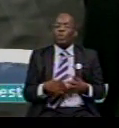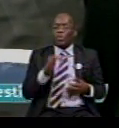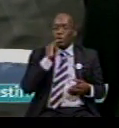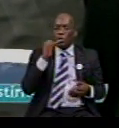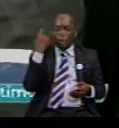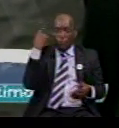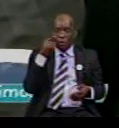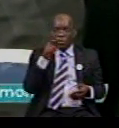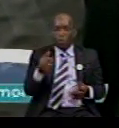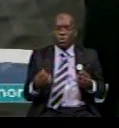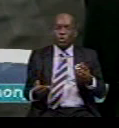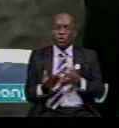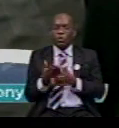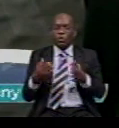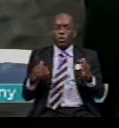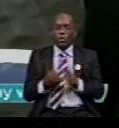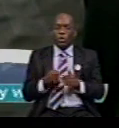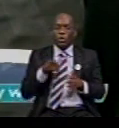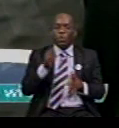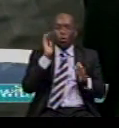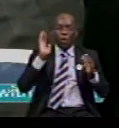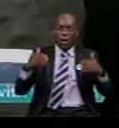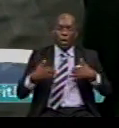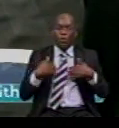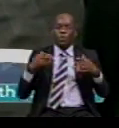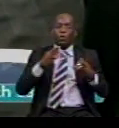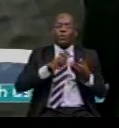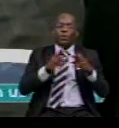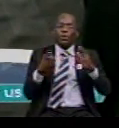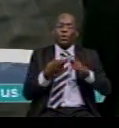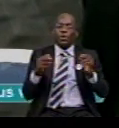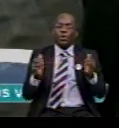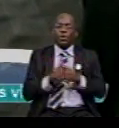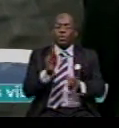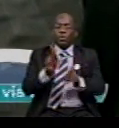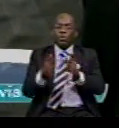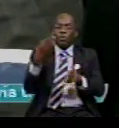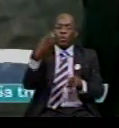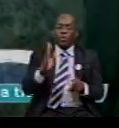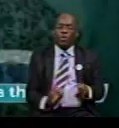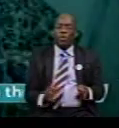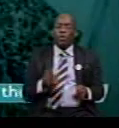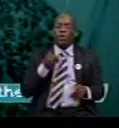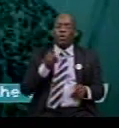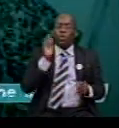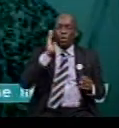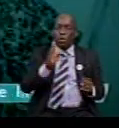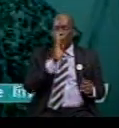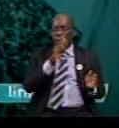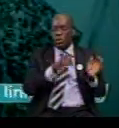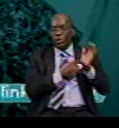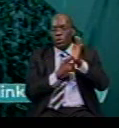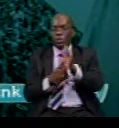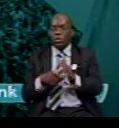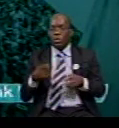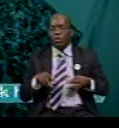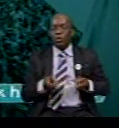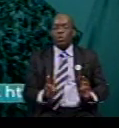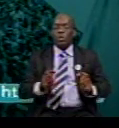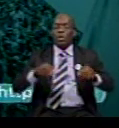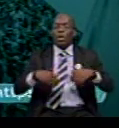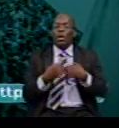you will be taught and shown the way how to walk with the Lord, and it will be of tremendous benefit to